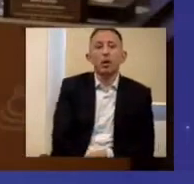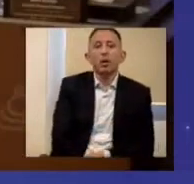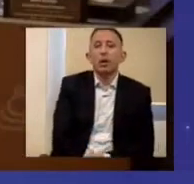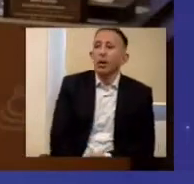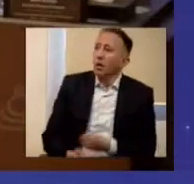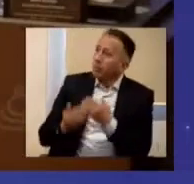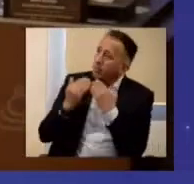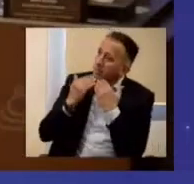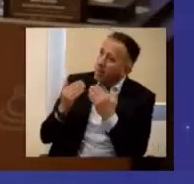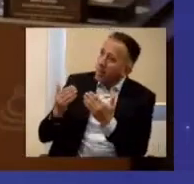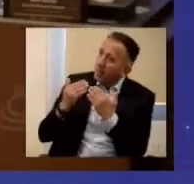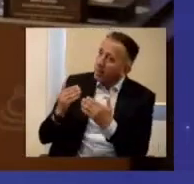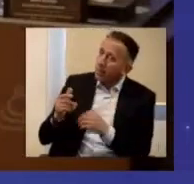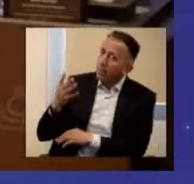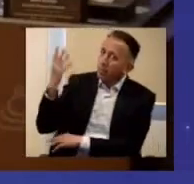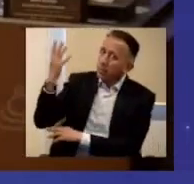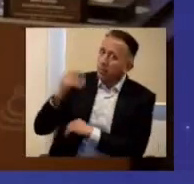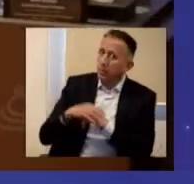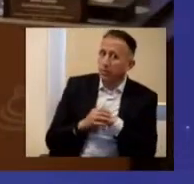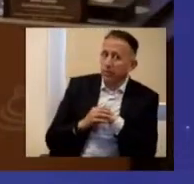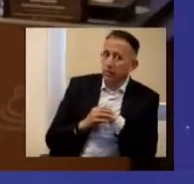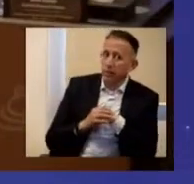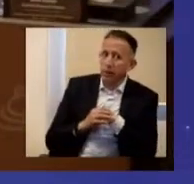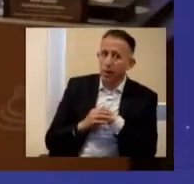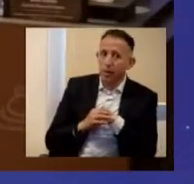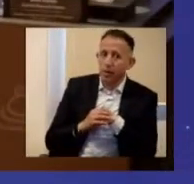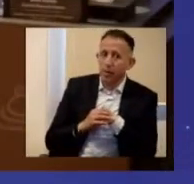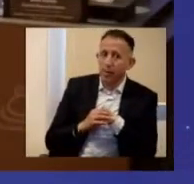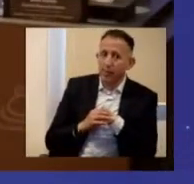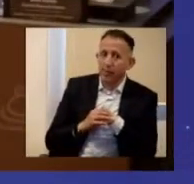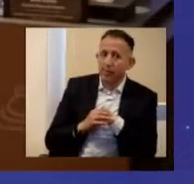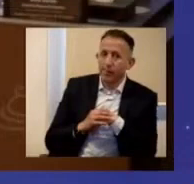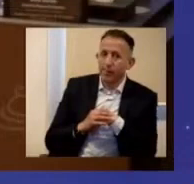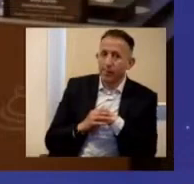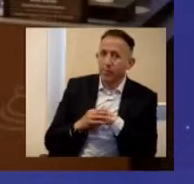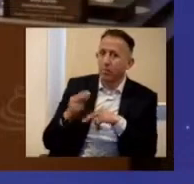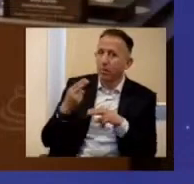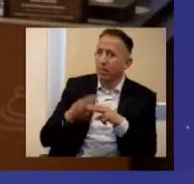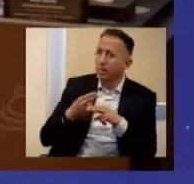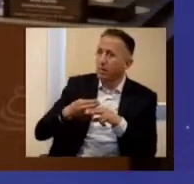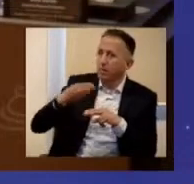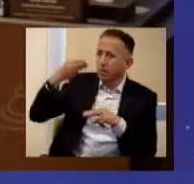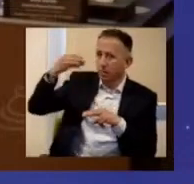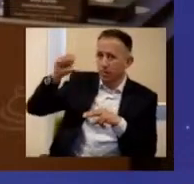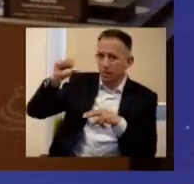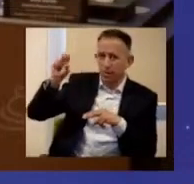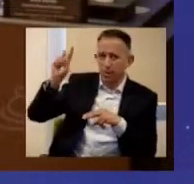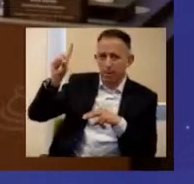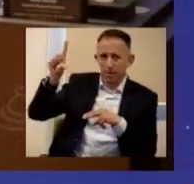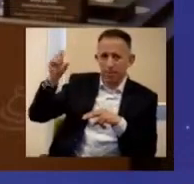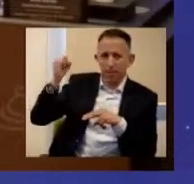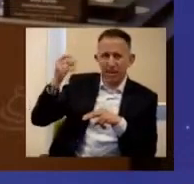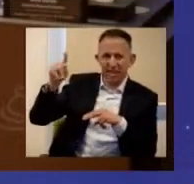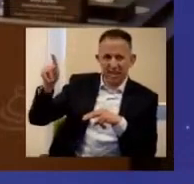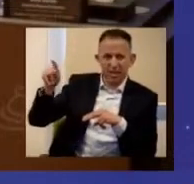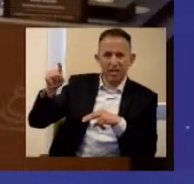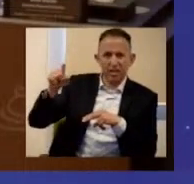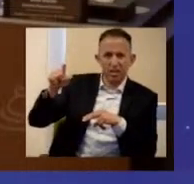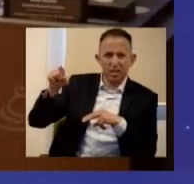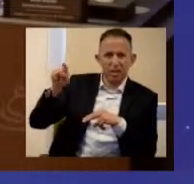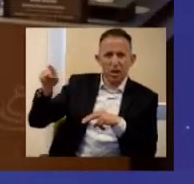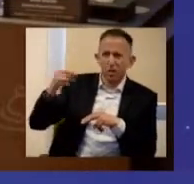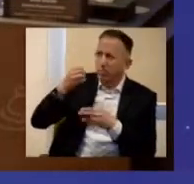Mr. Malik Ghallab. It's been fascinating listening to you, just at the 360 degree and the depth and